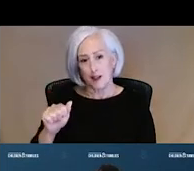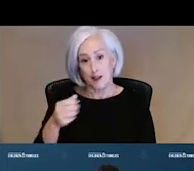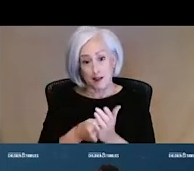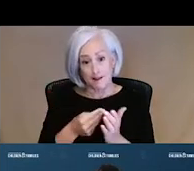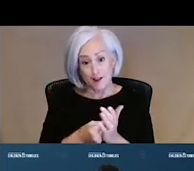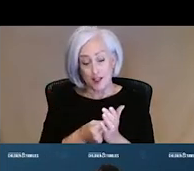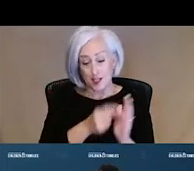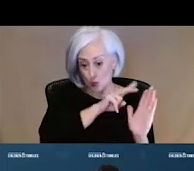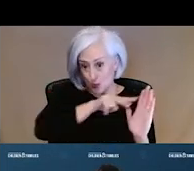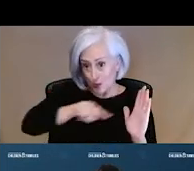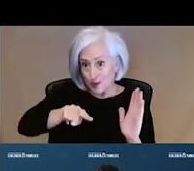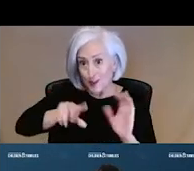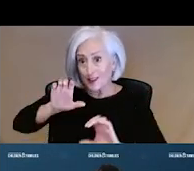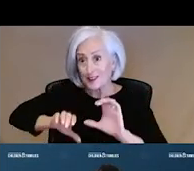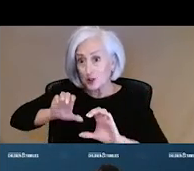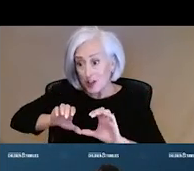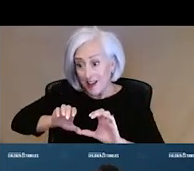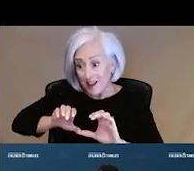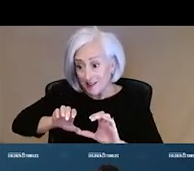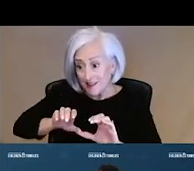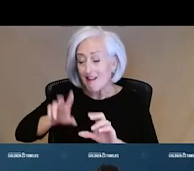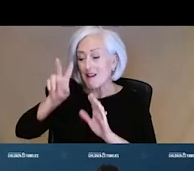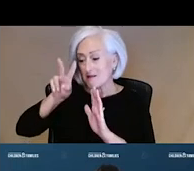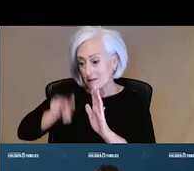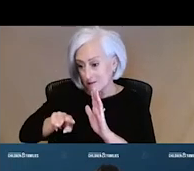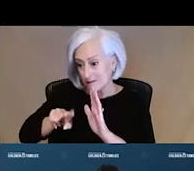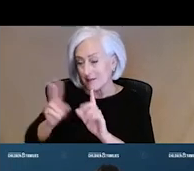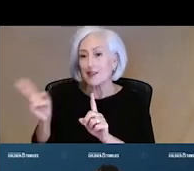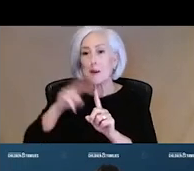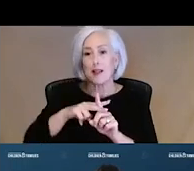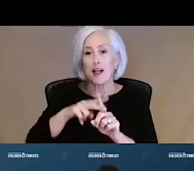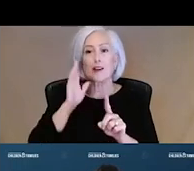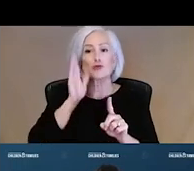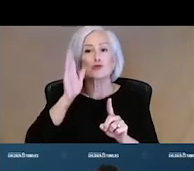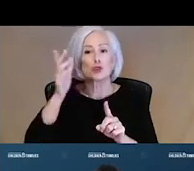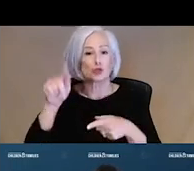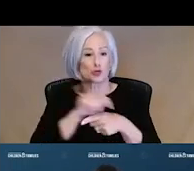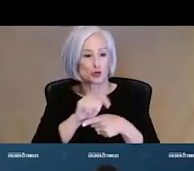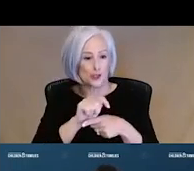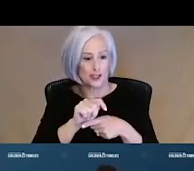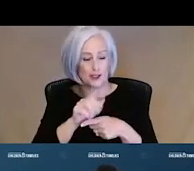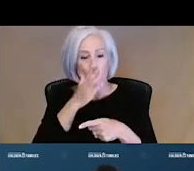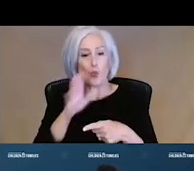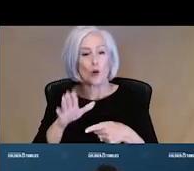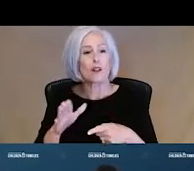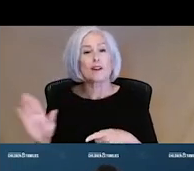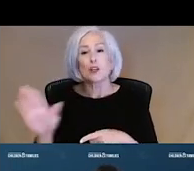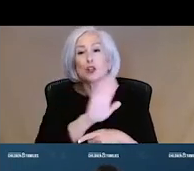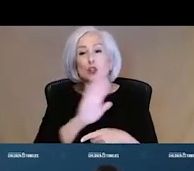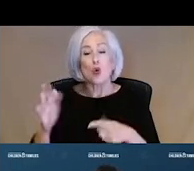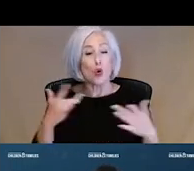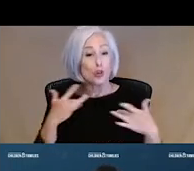utilize this for future trainings. So in the chat, go ahead and answer this question for us. What are your concerns